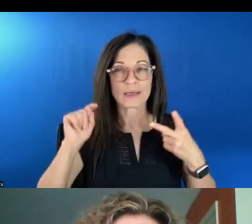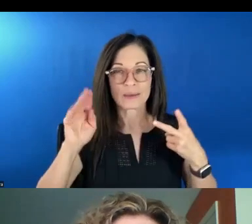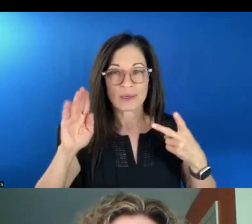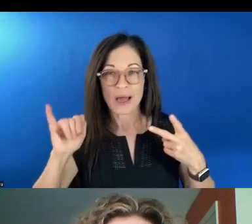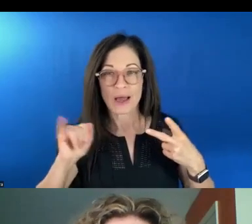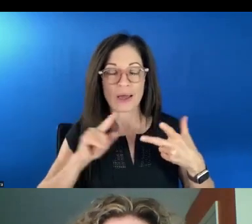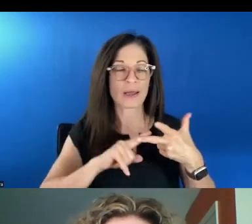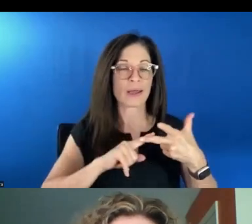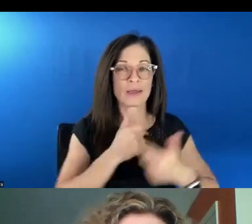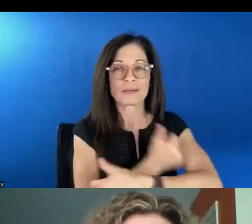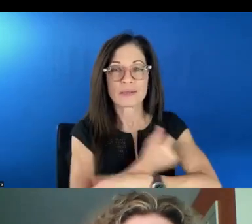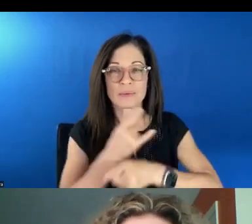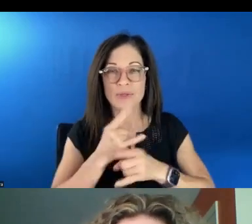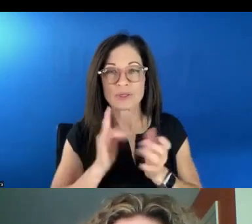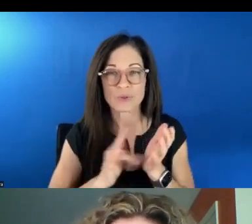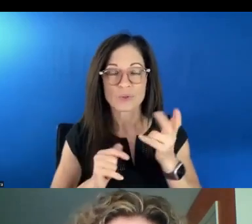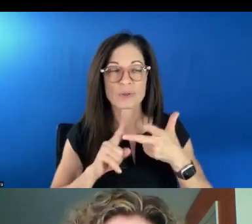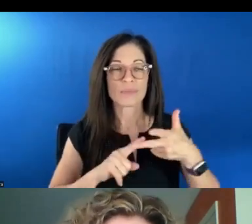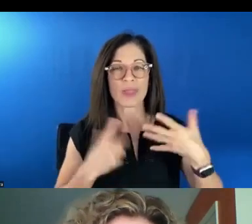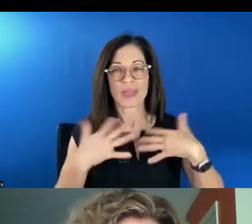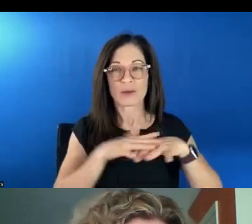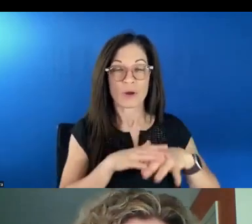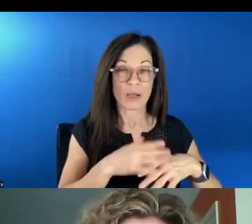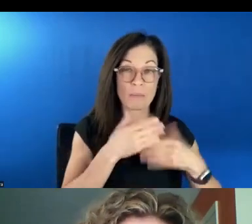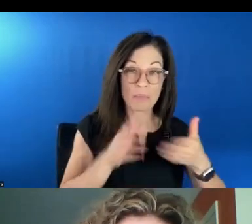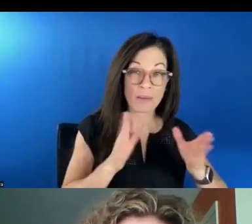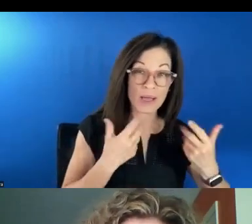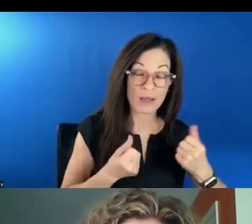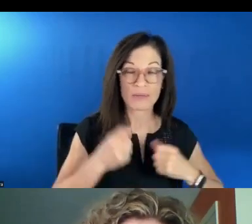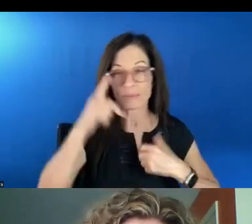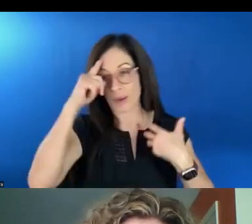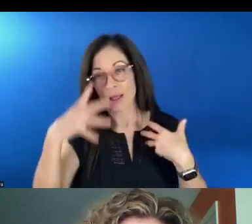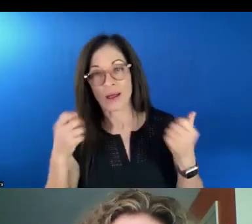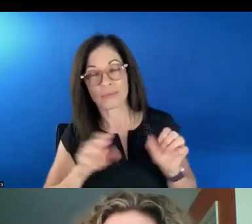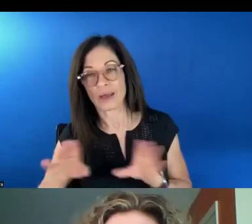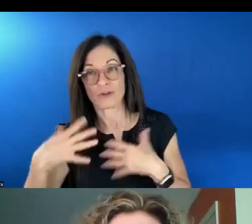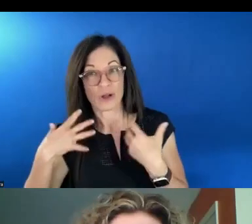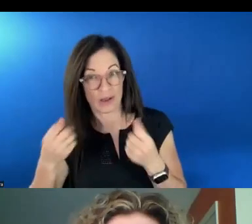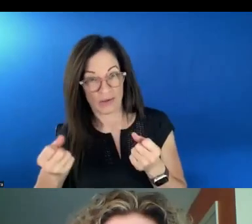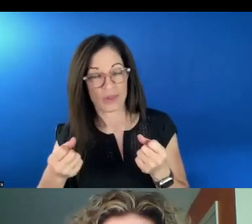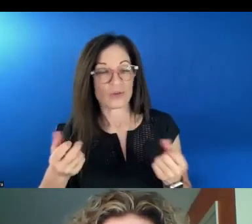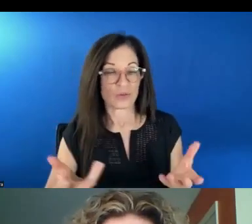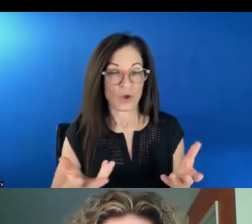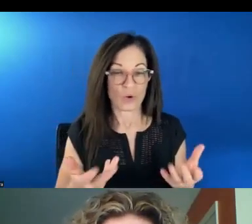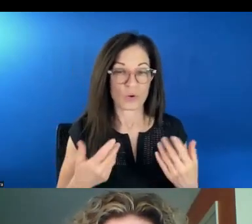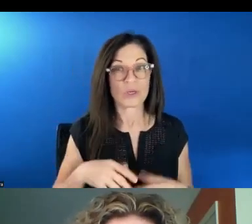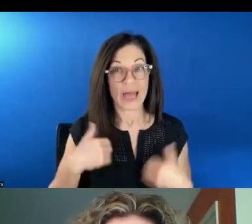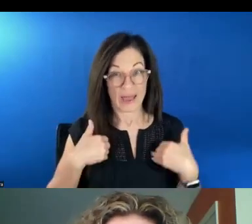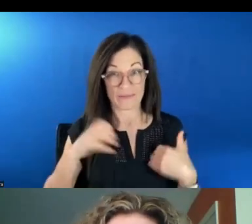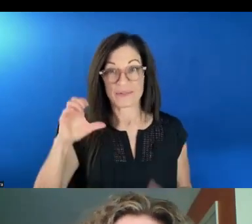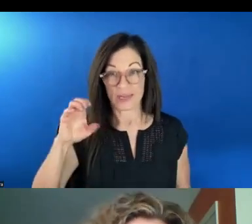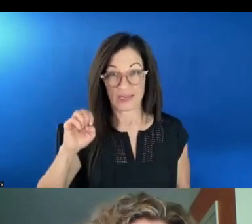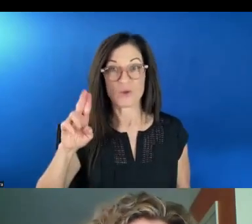use, integrating public health and mental health and behavioral health. So there are CEUs available